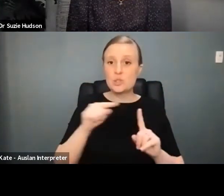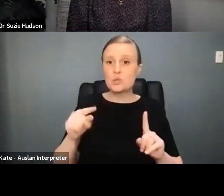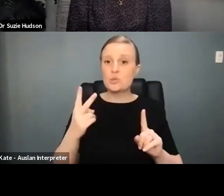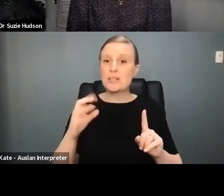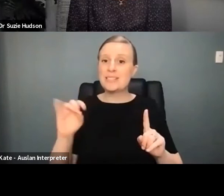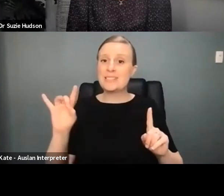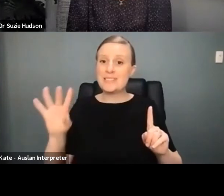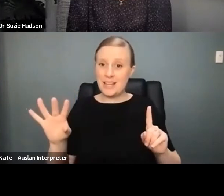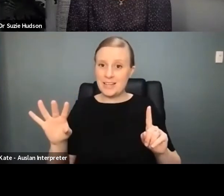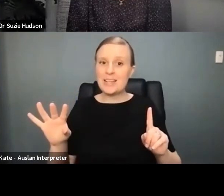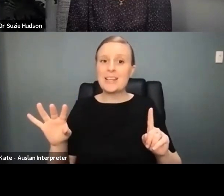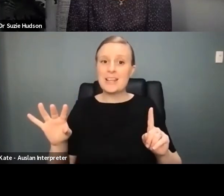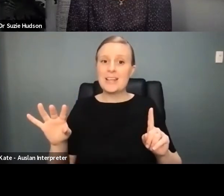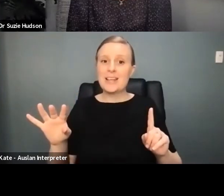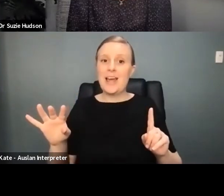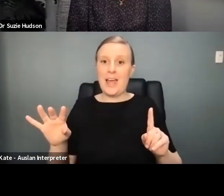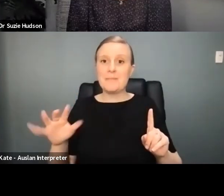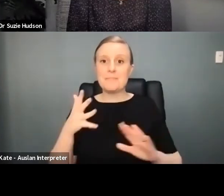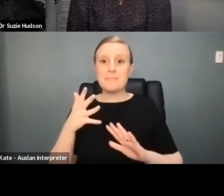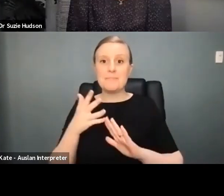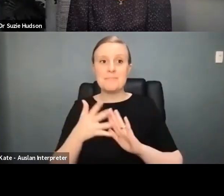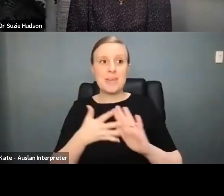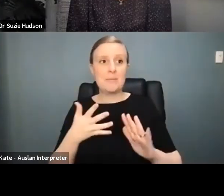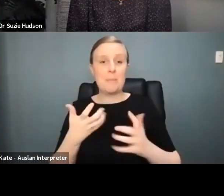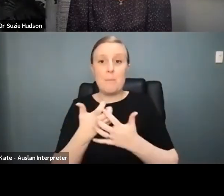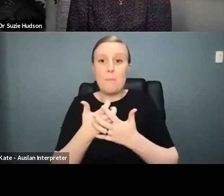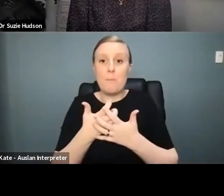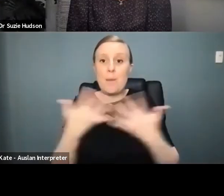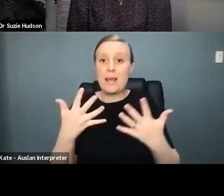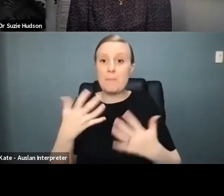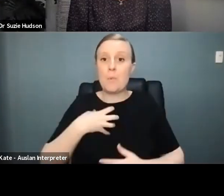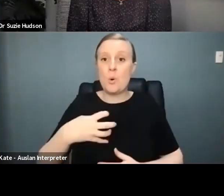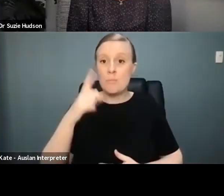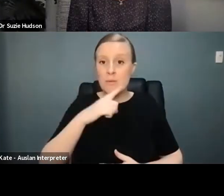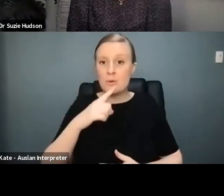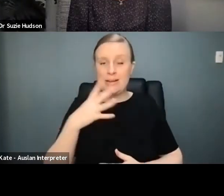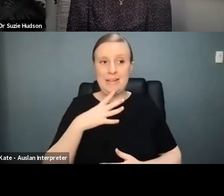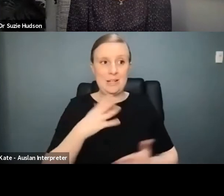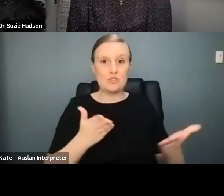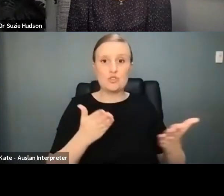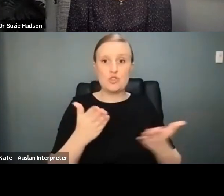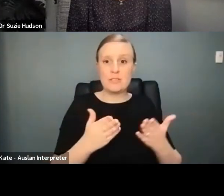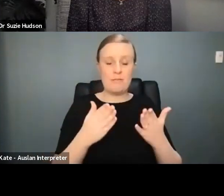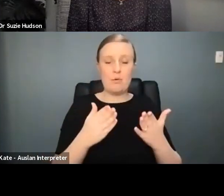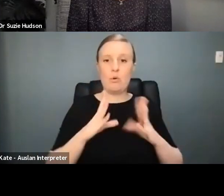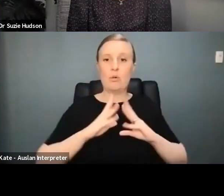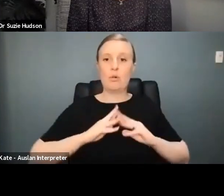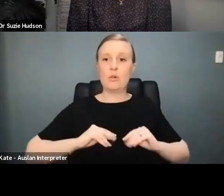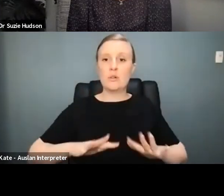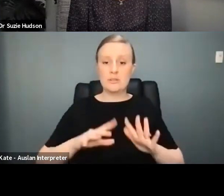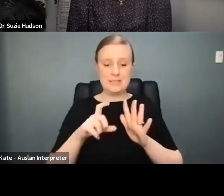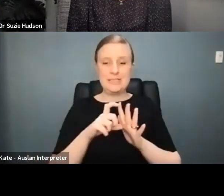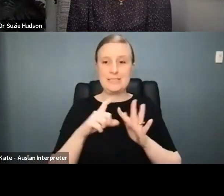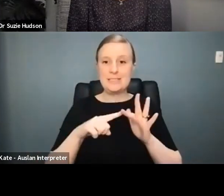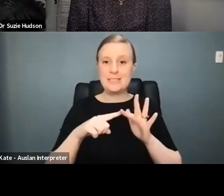treatment services, e.g. the need for more detox. Still, we've not really changed services much to deal with this. There's still